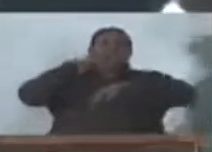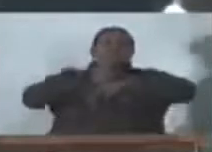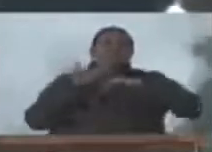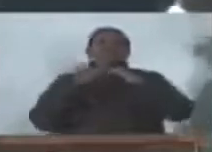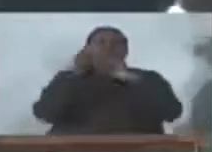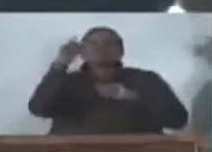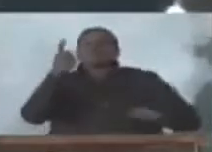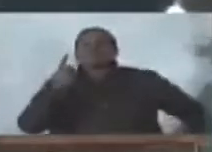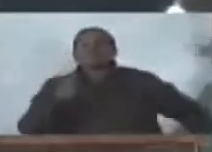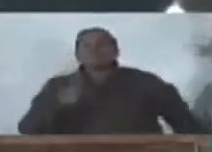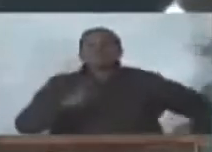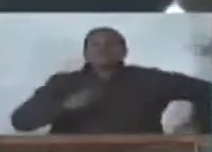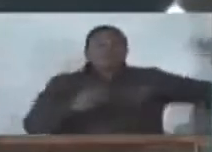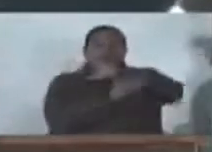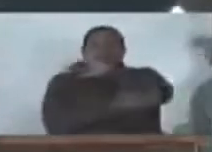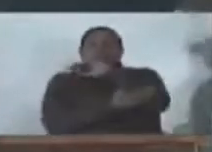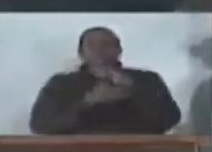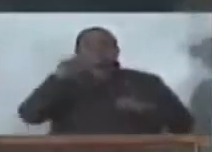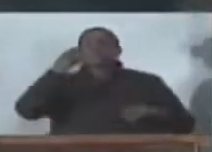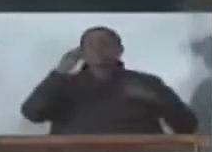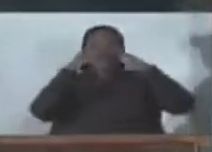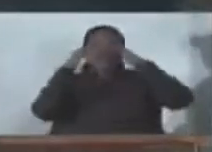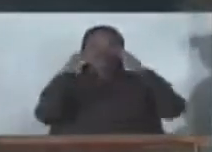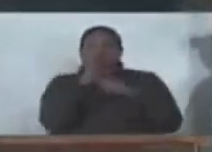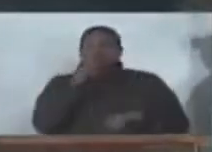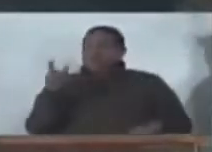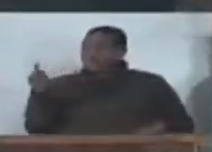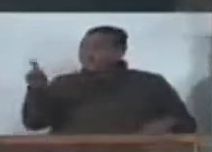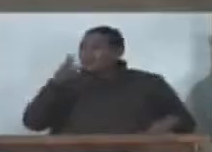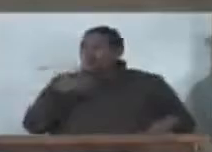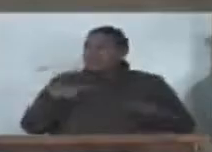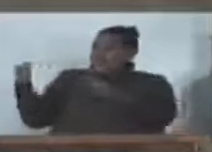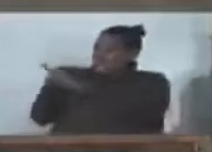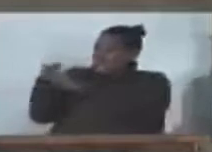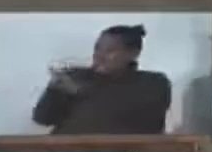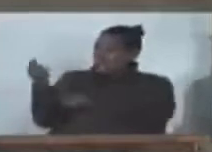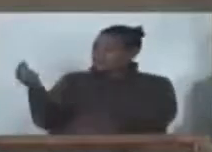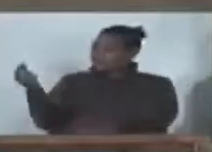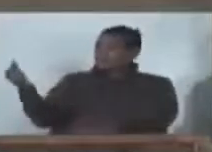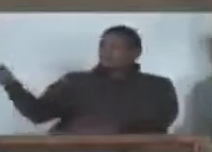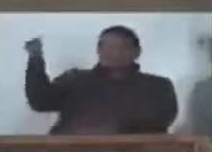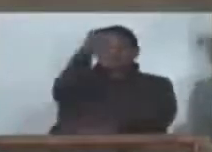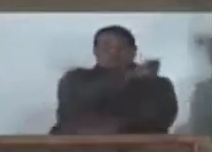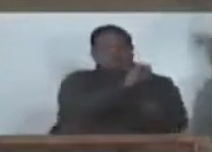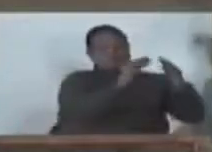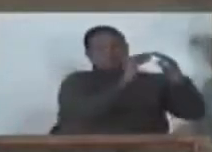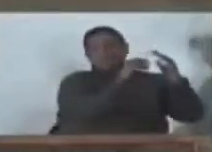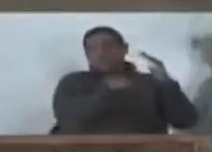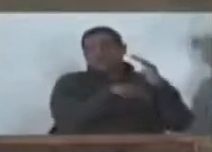shelter to assist women who need to leave abusive environments. In the last few months, we